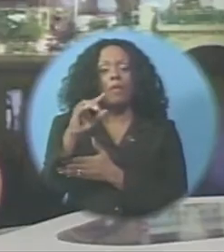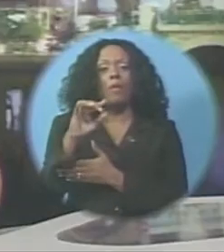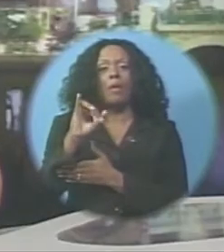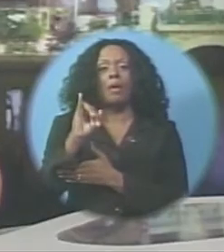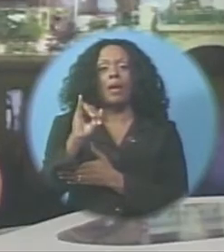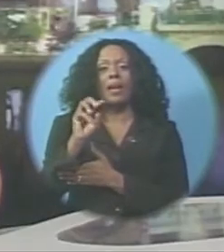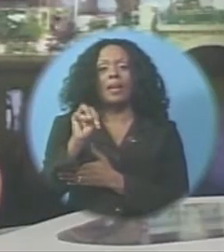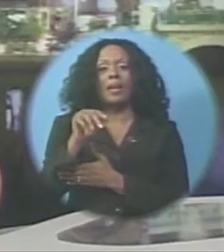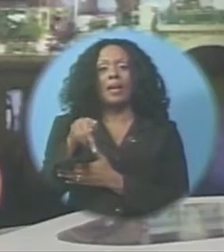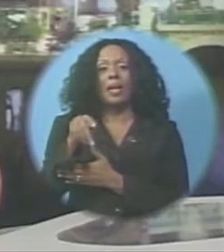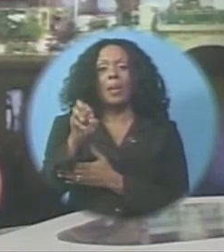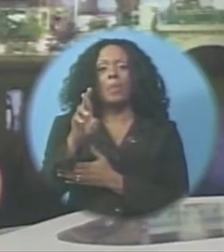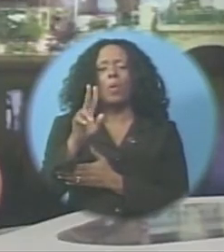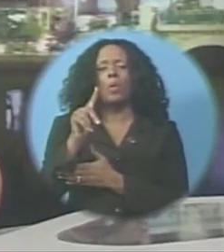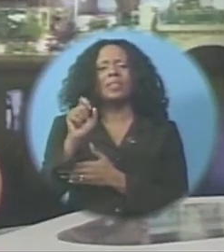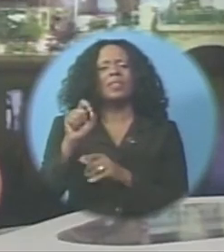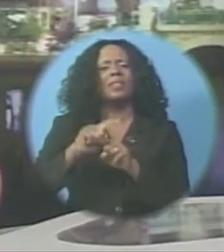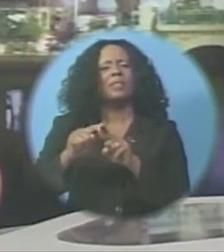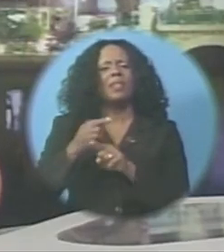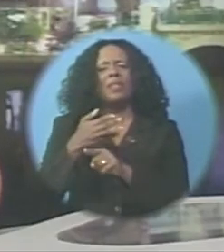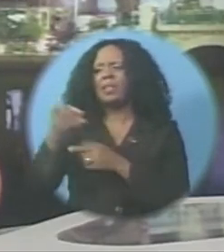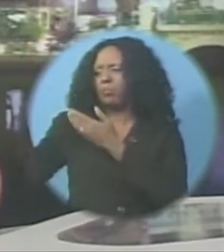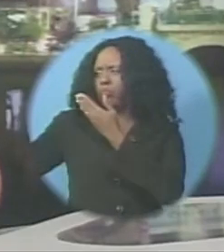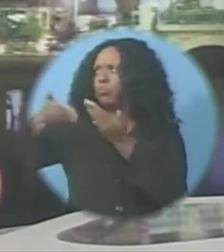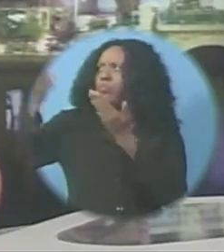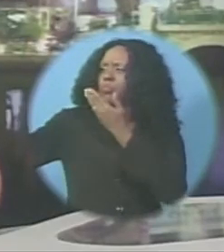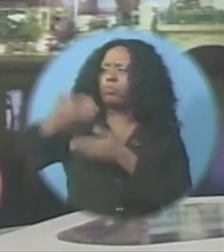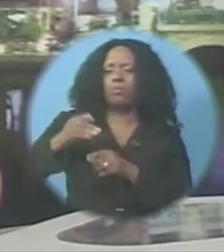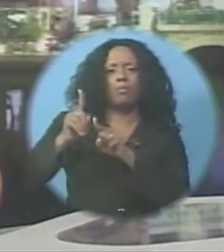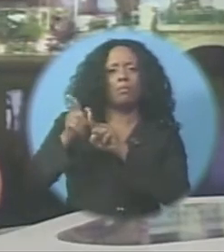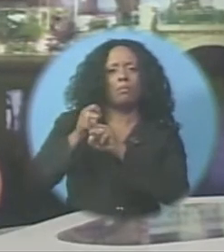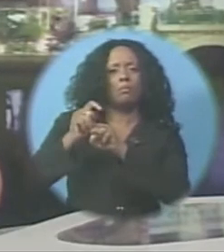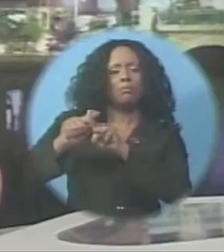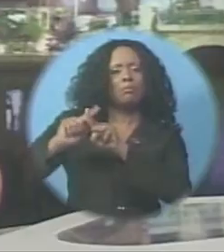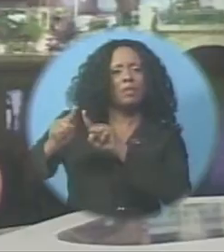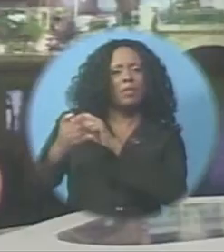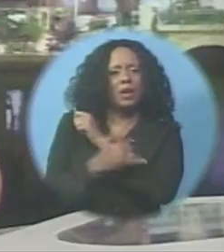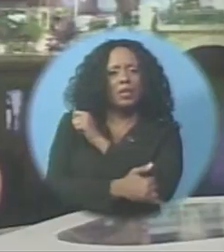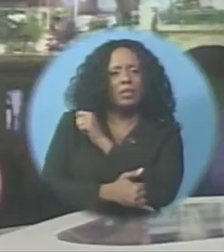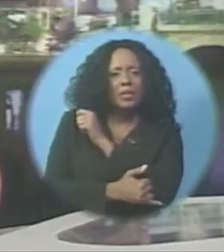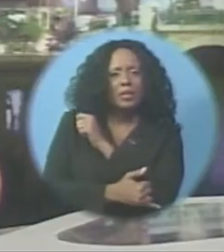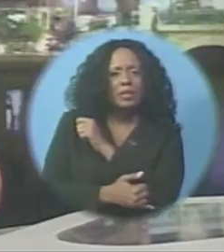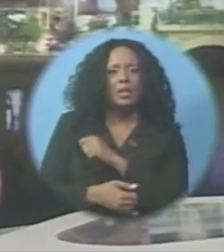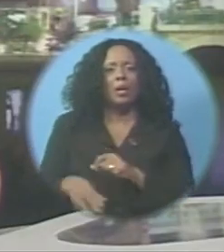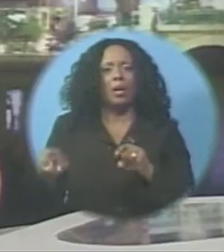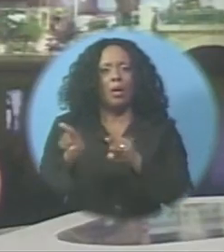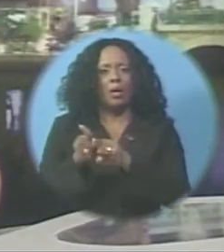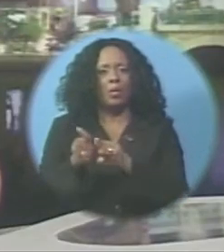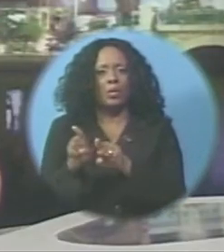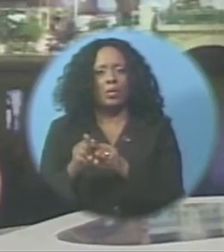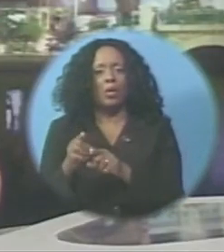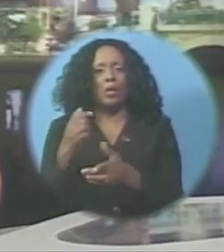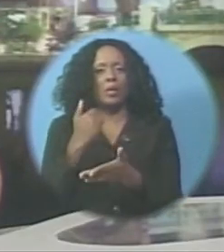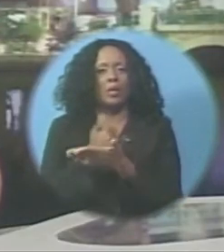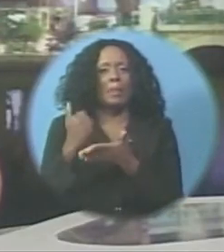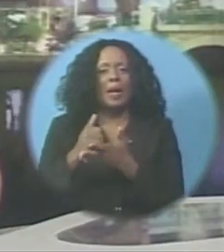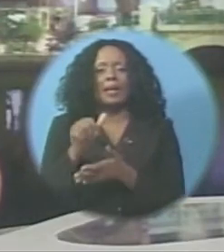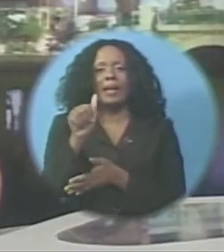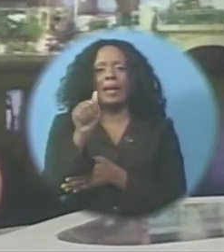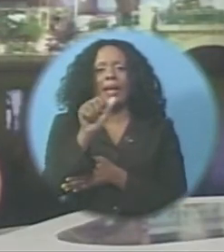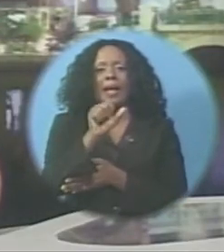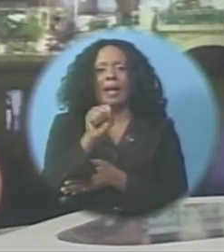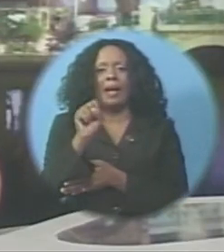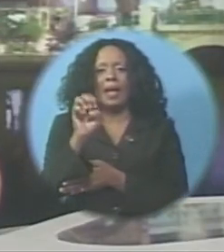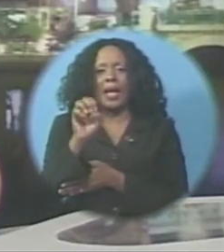Additionally, Mr. Strawn says there could be an extension of the tax on bank assets, which the bank will not be able to absorb, and this